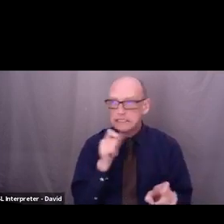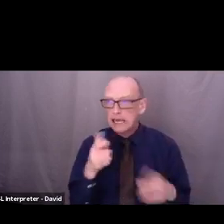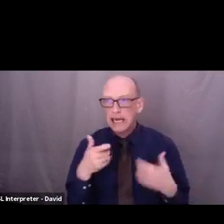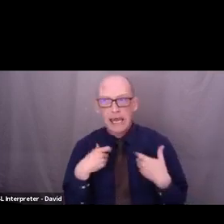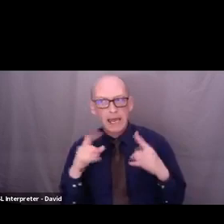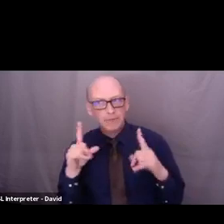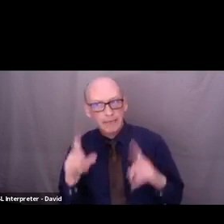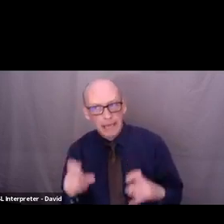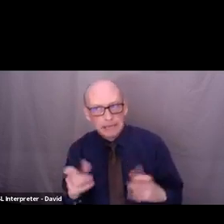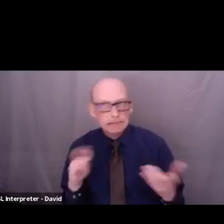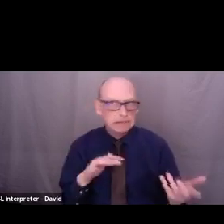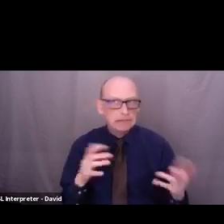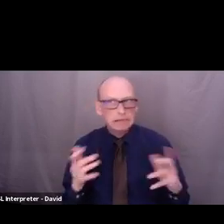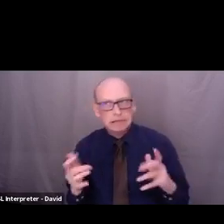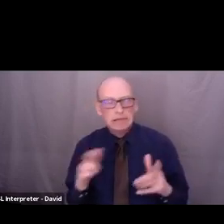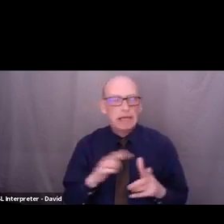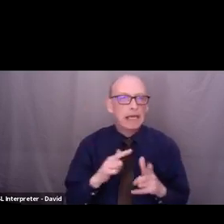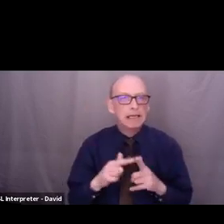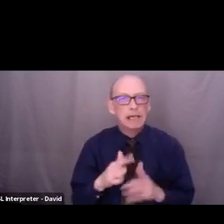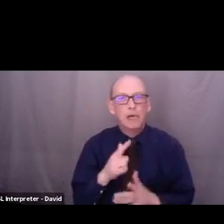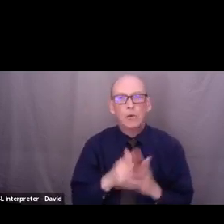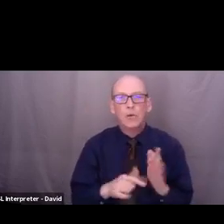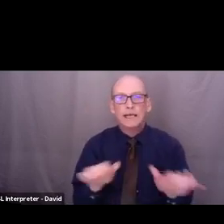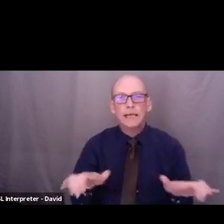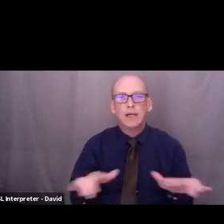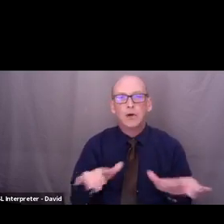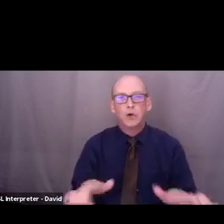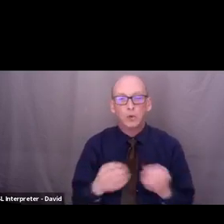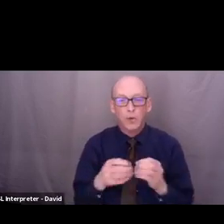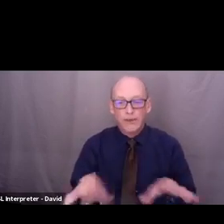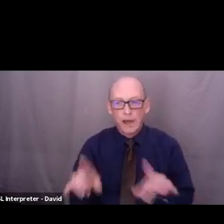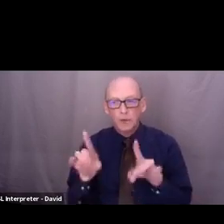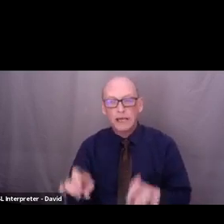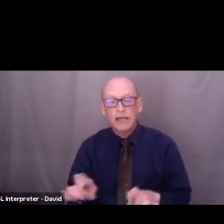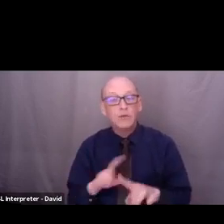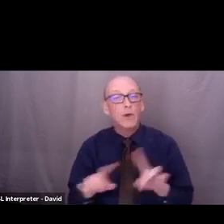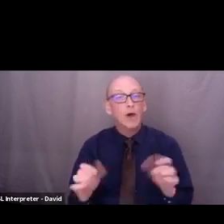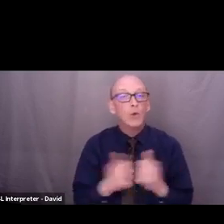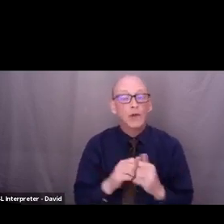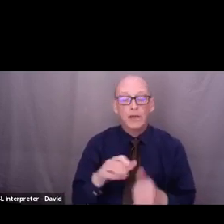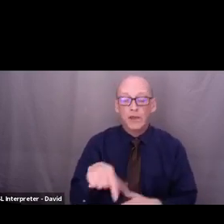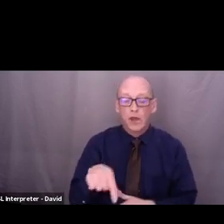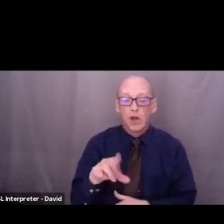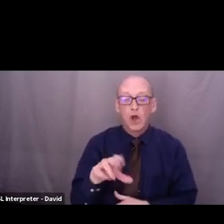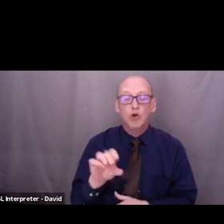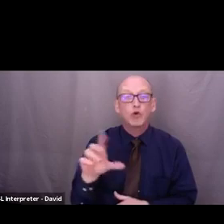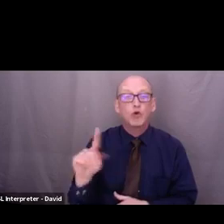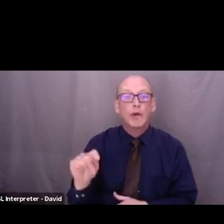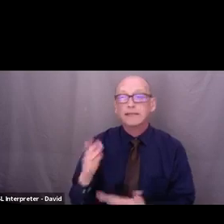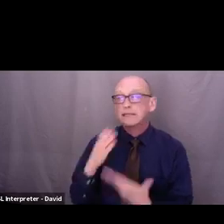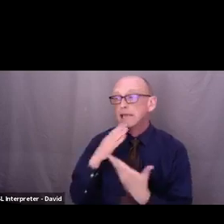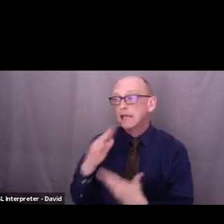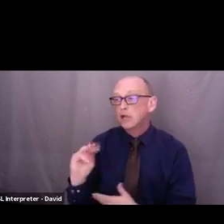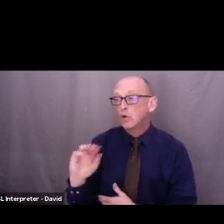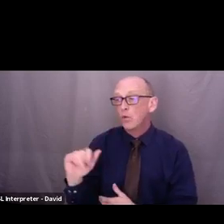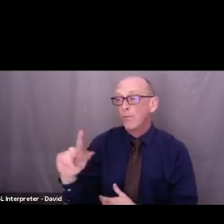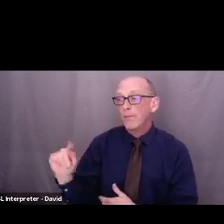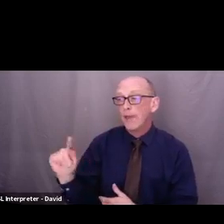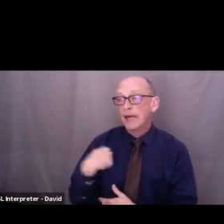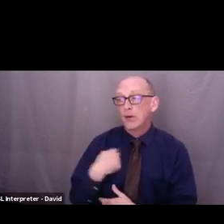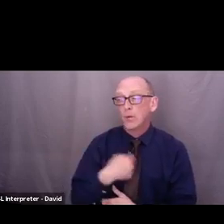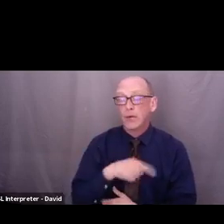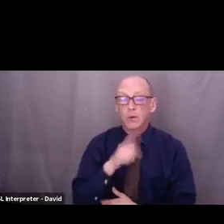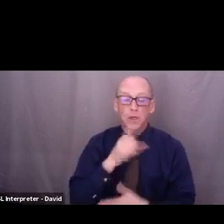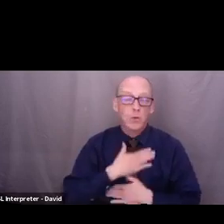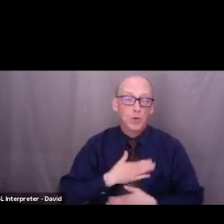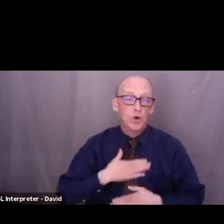things to counteract not having those tests. But with Quest, and thank you, Matt, we really appreciate it. Over the last really